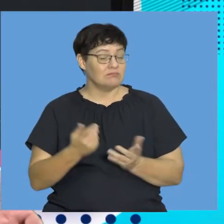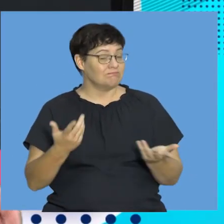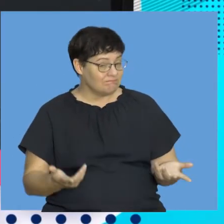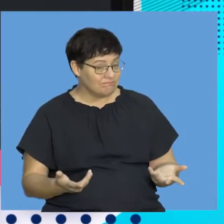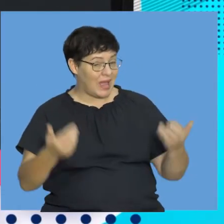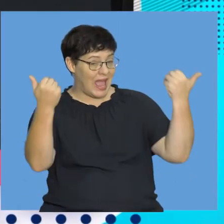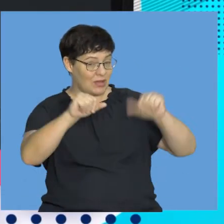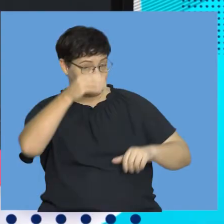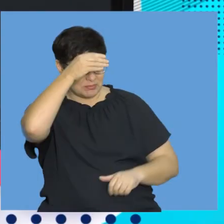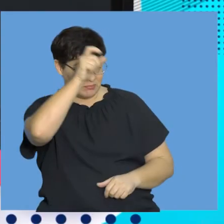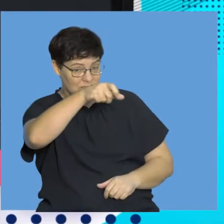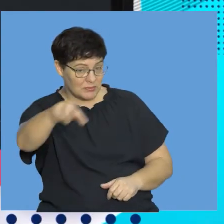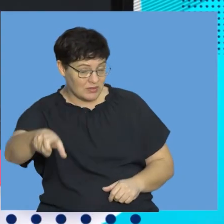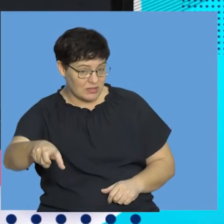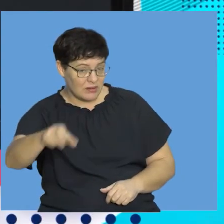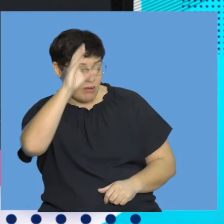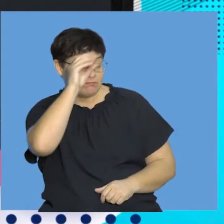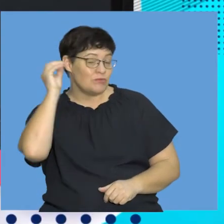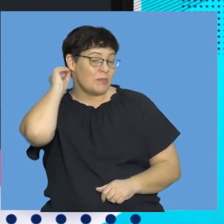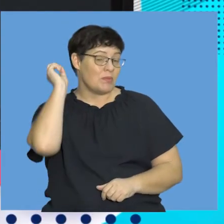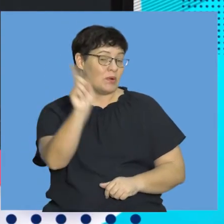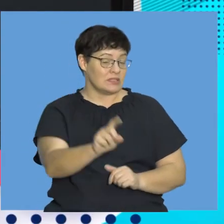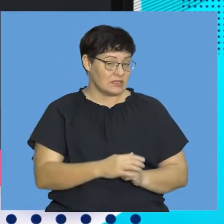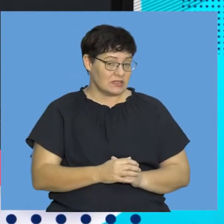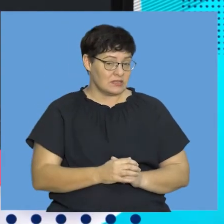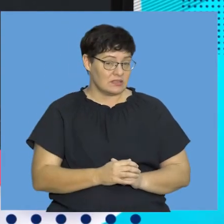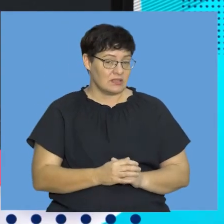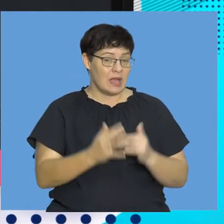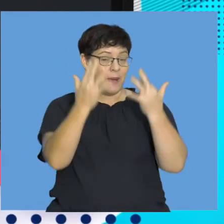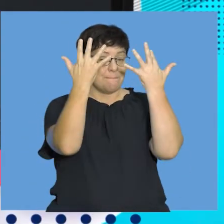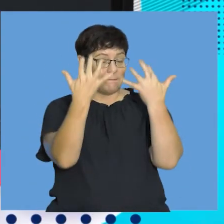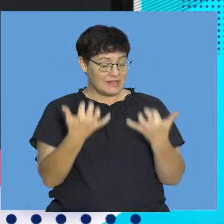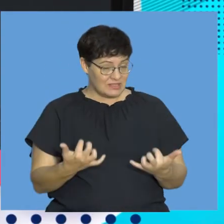therefore, accounting boffins, what is important to remember that